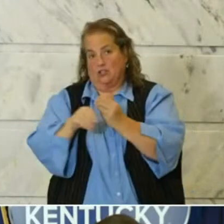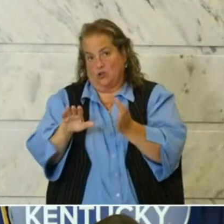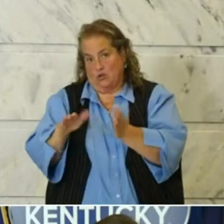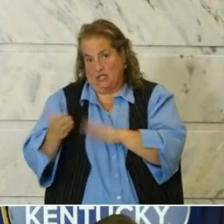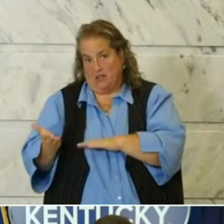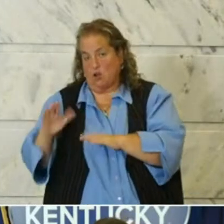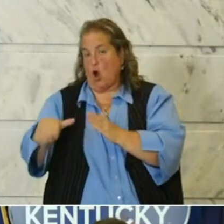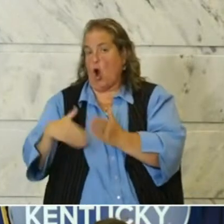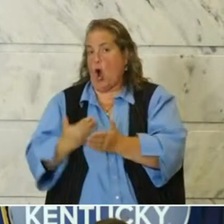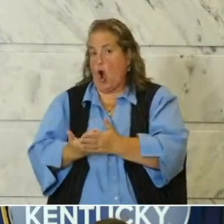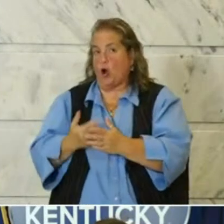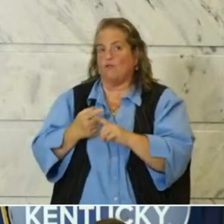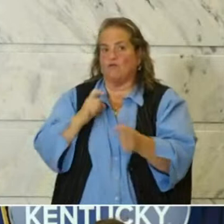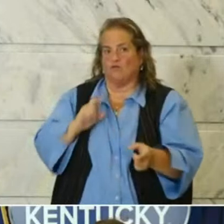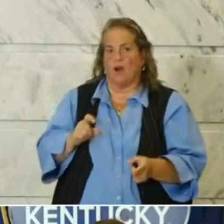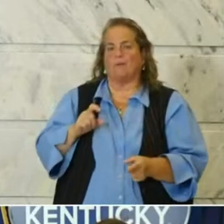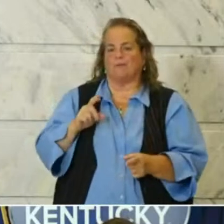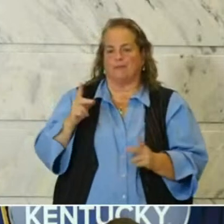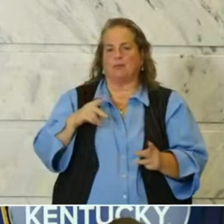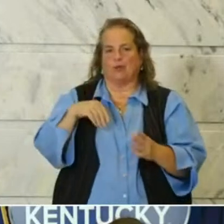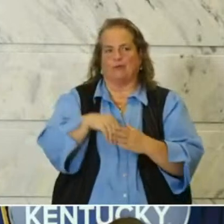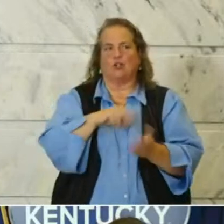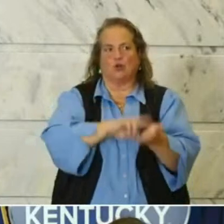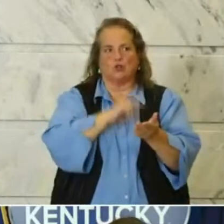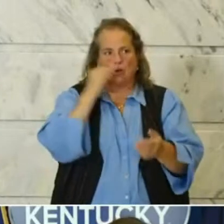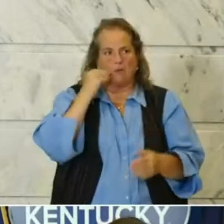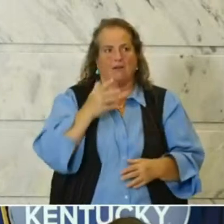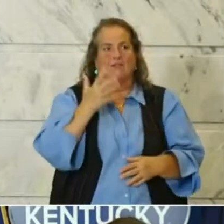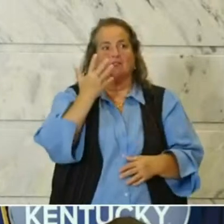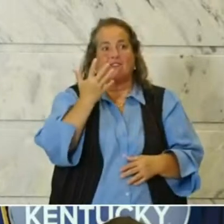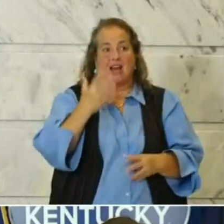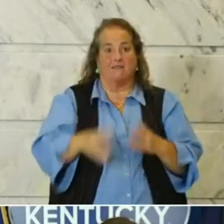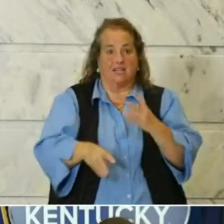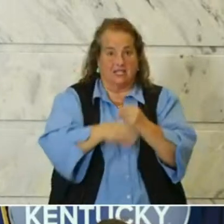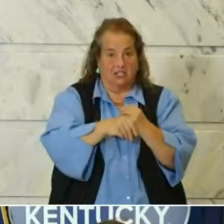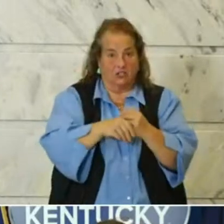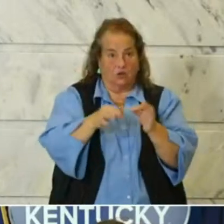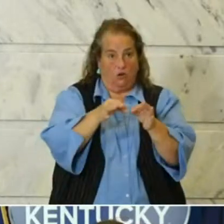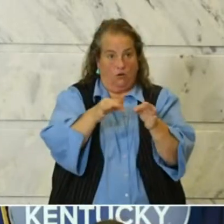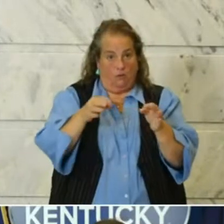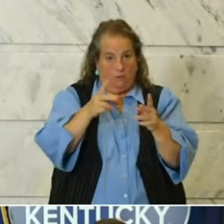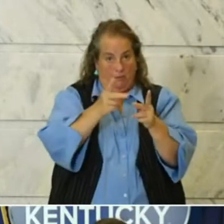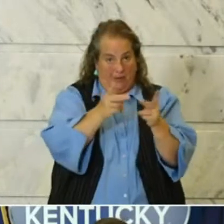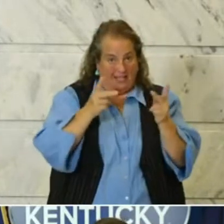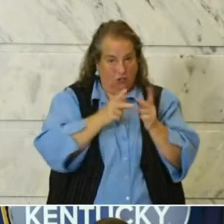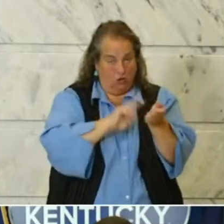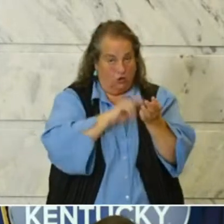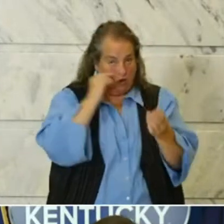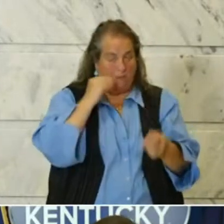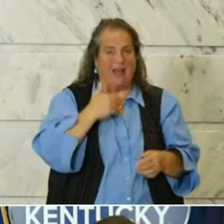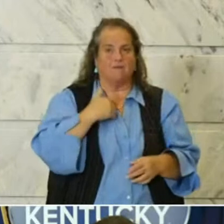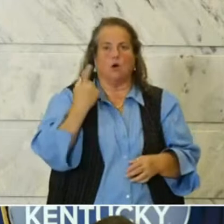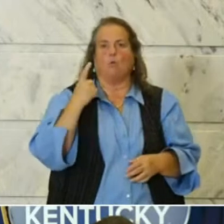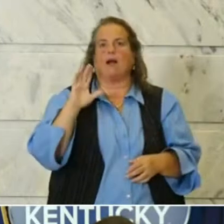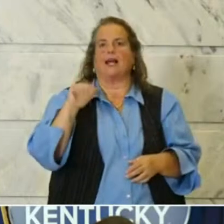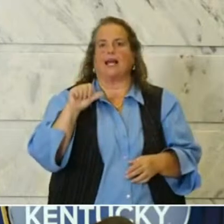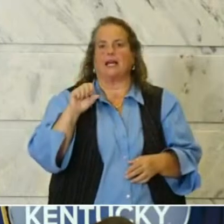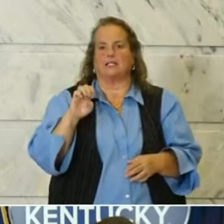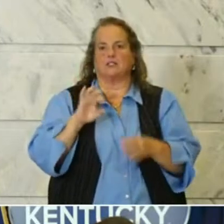all attributable to residents. 5 additional facilities have at least 1 case related to